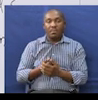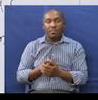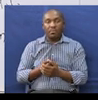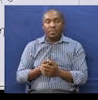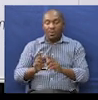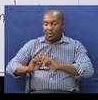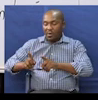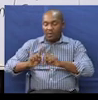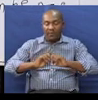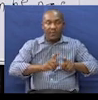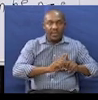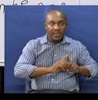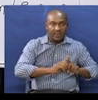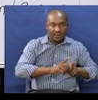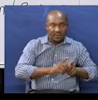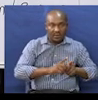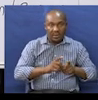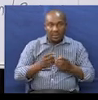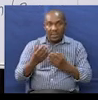various types of goods.